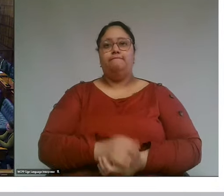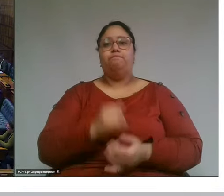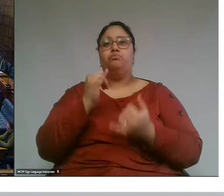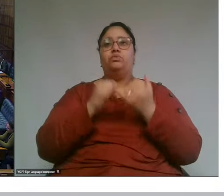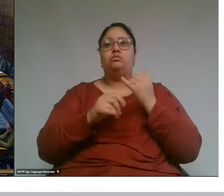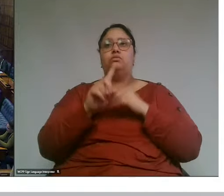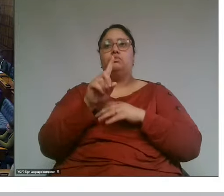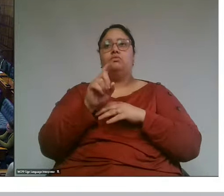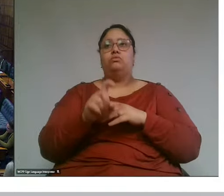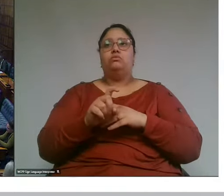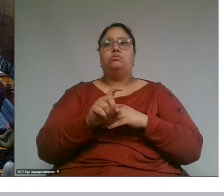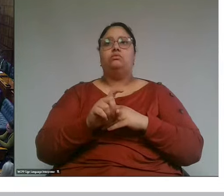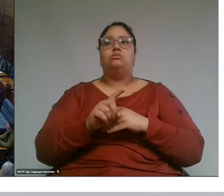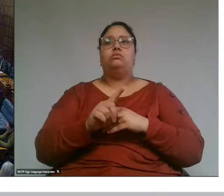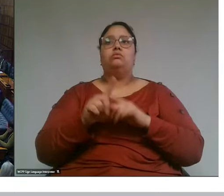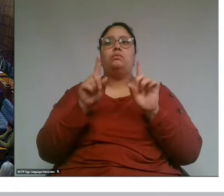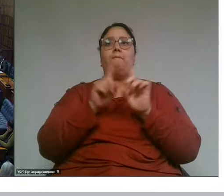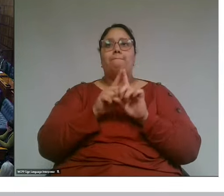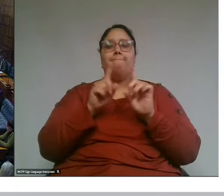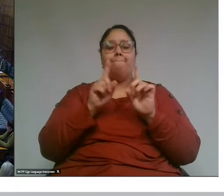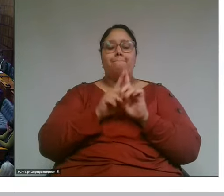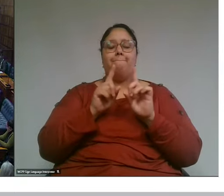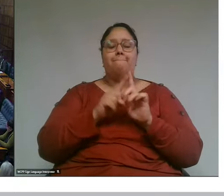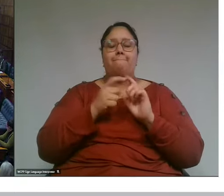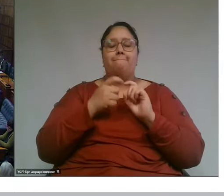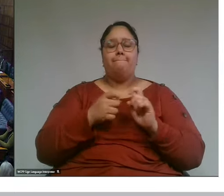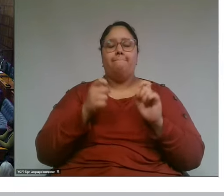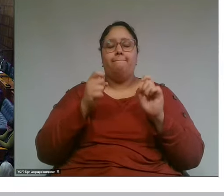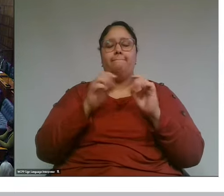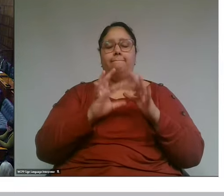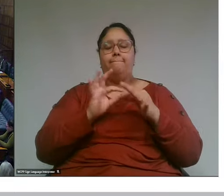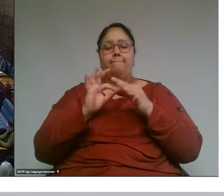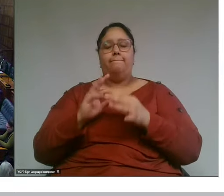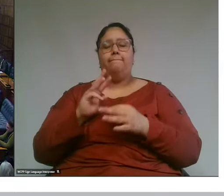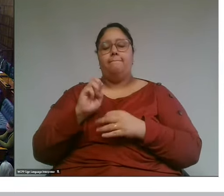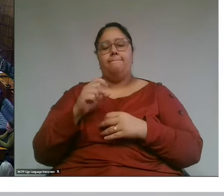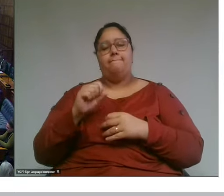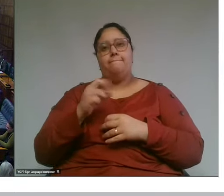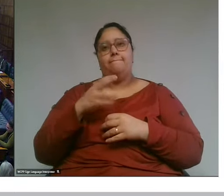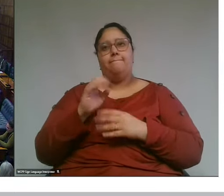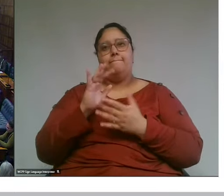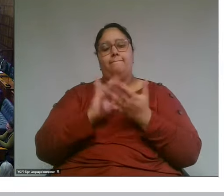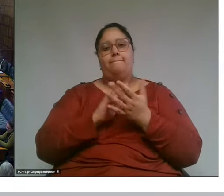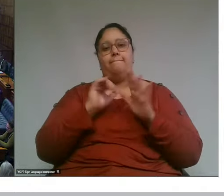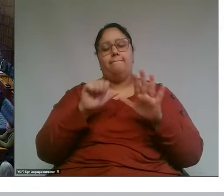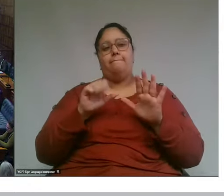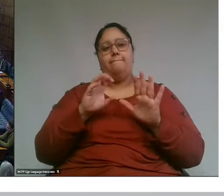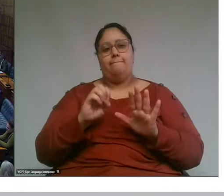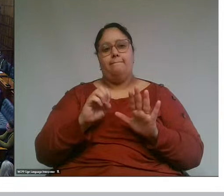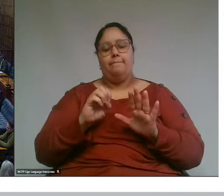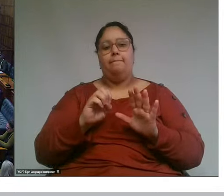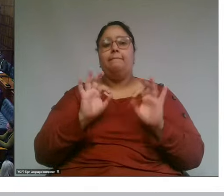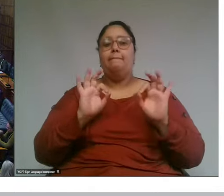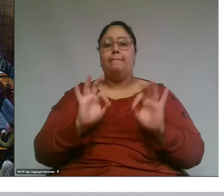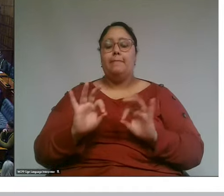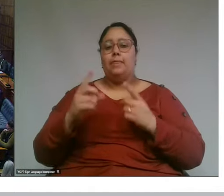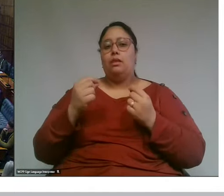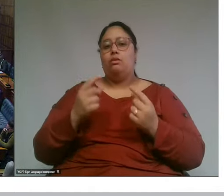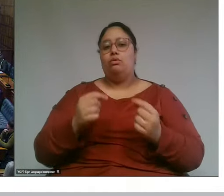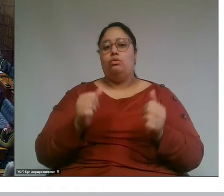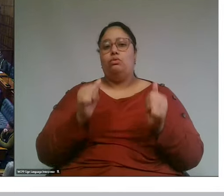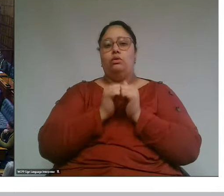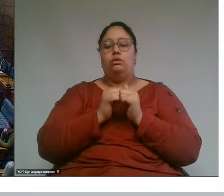person will be on uh I think also relating to West SC page 60 that's to do